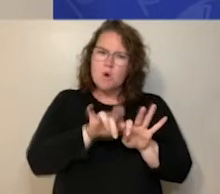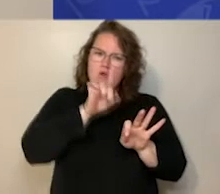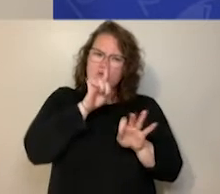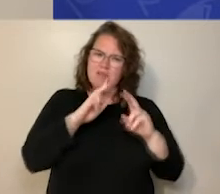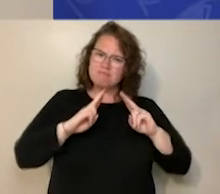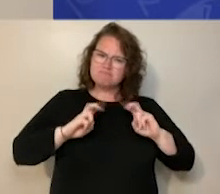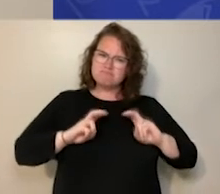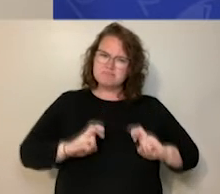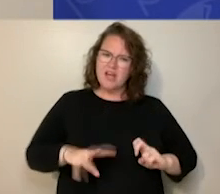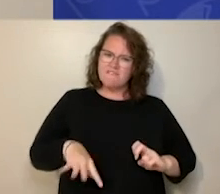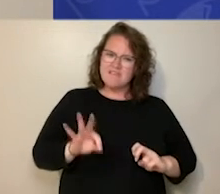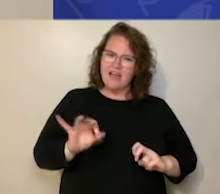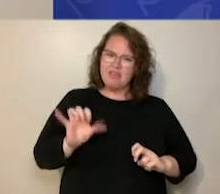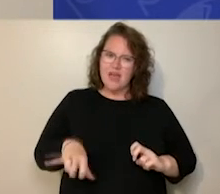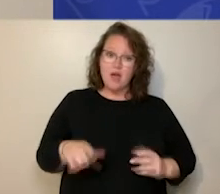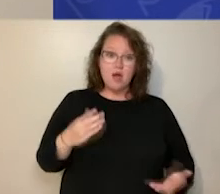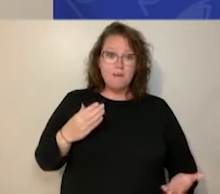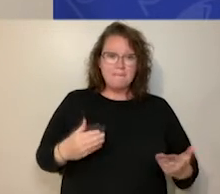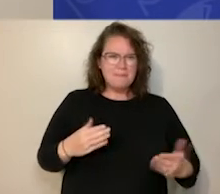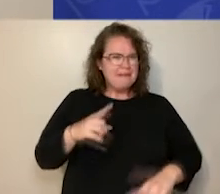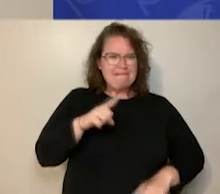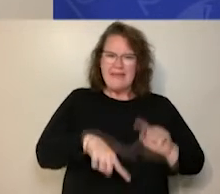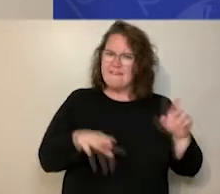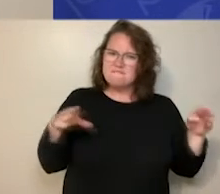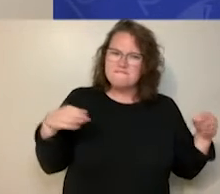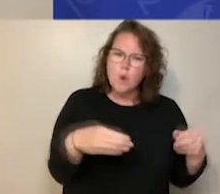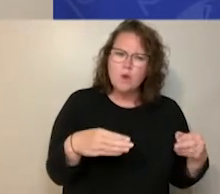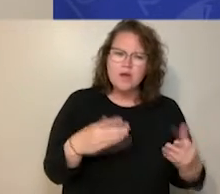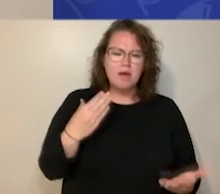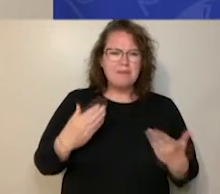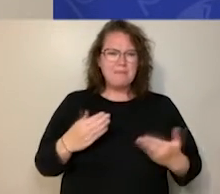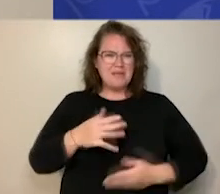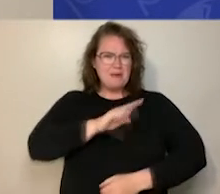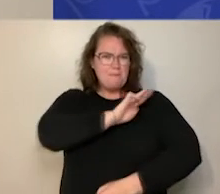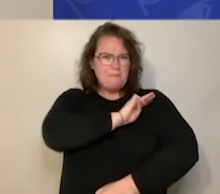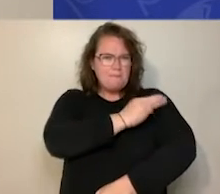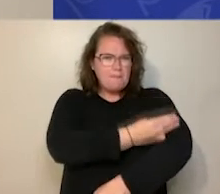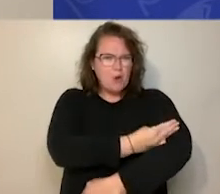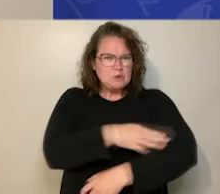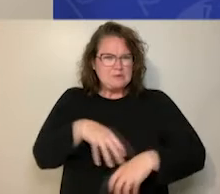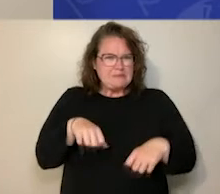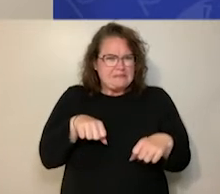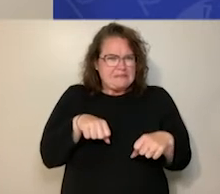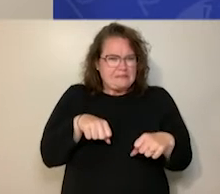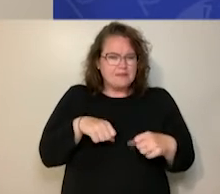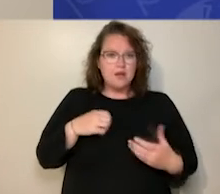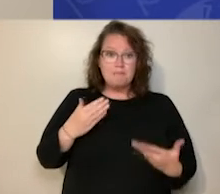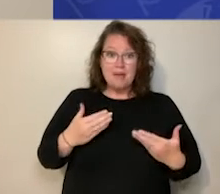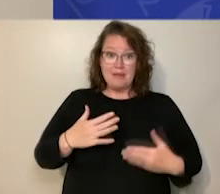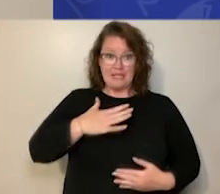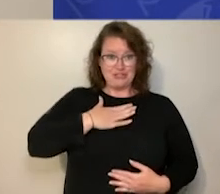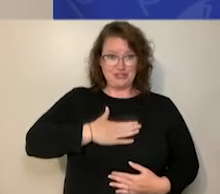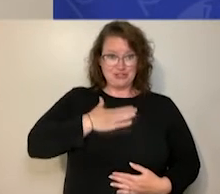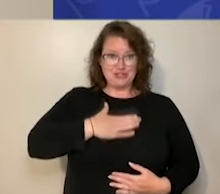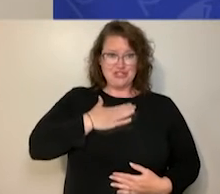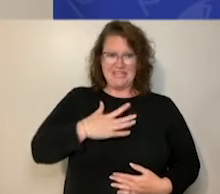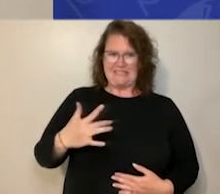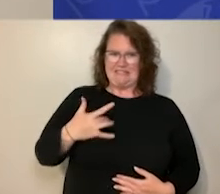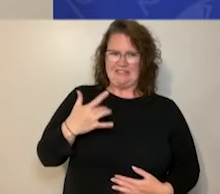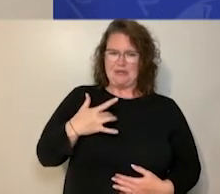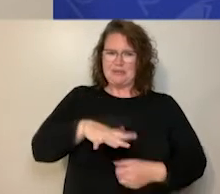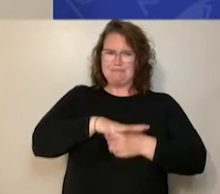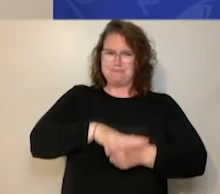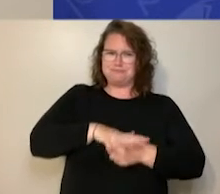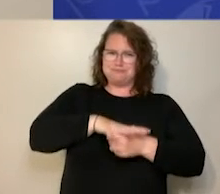your muscles are tight. Maybe you feel it in your chest. Today, I'm going to show you some stretches that you can use